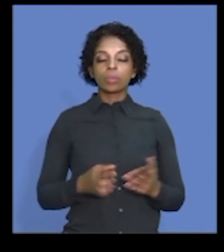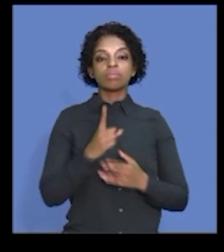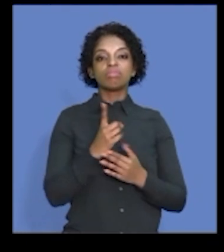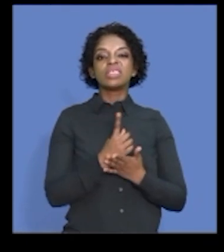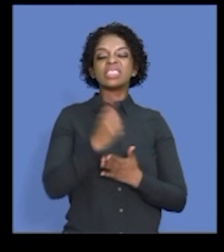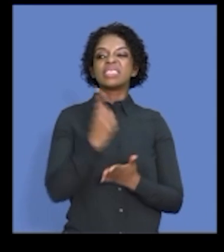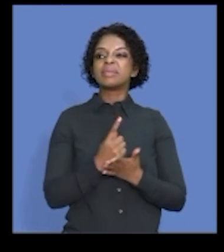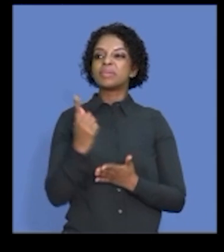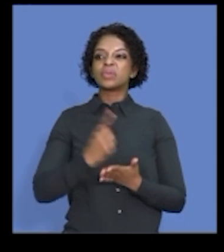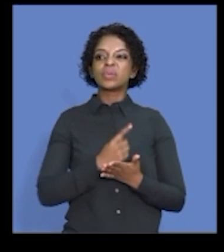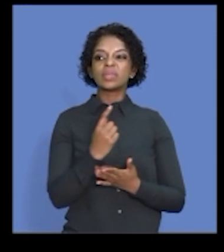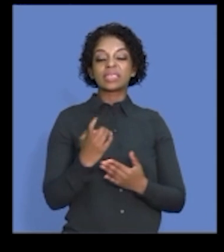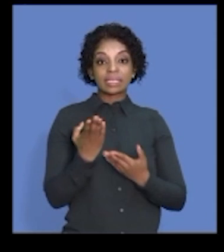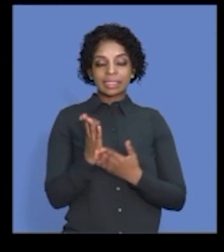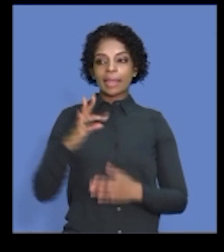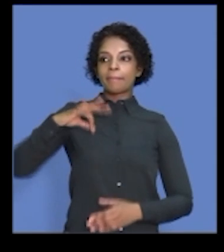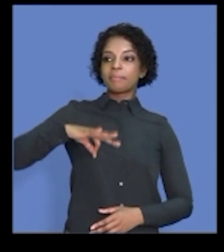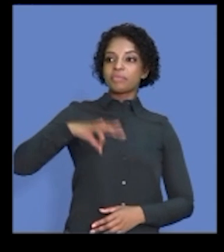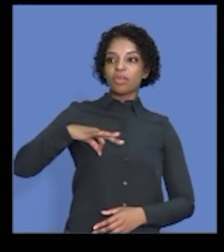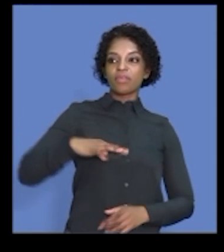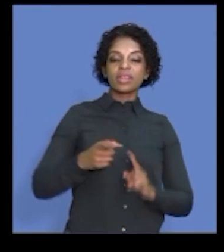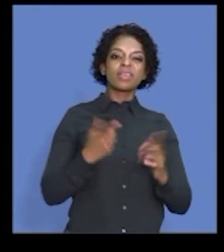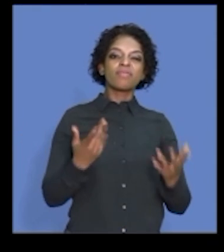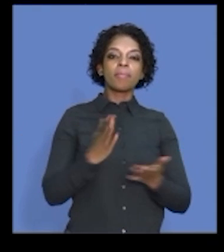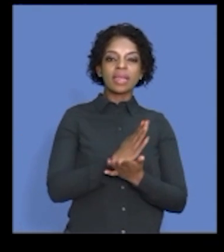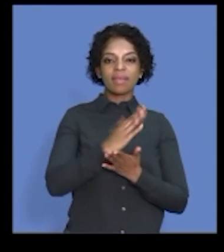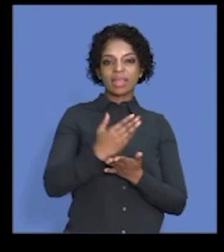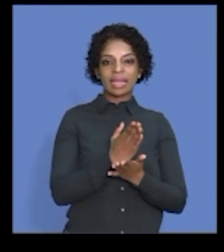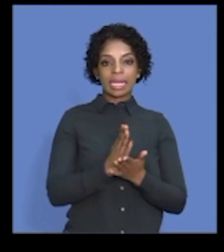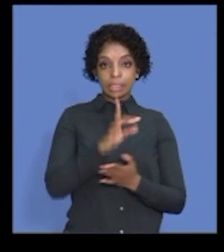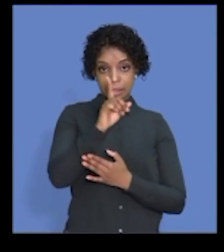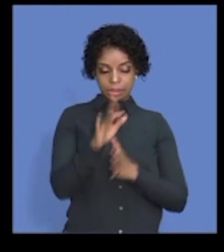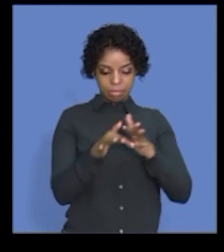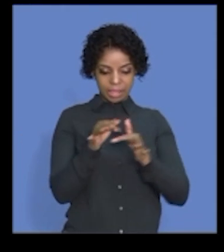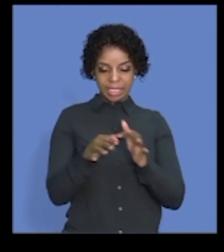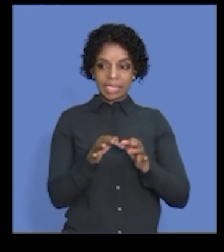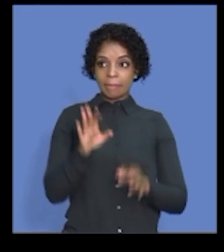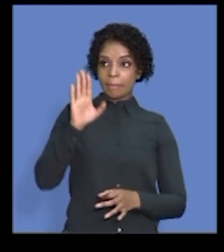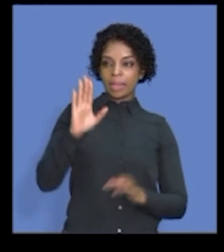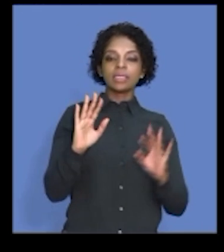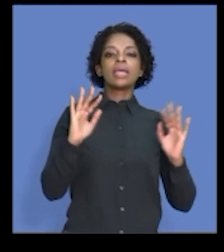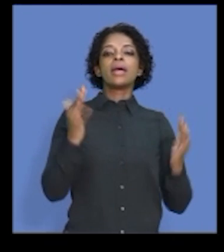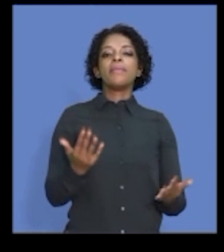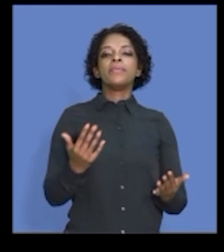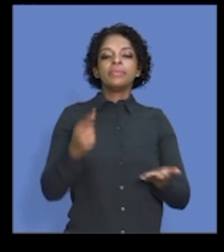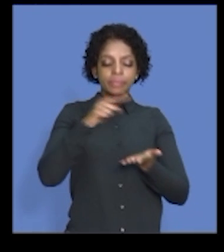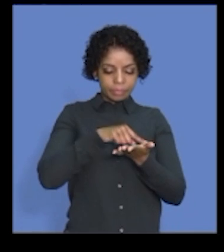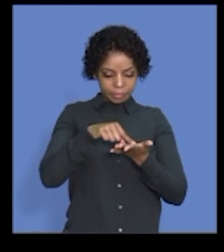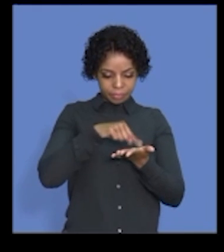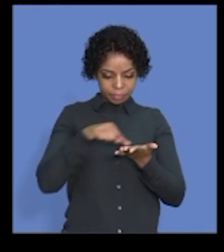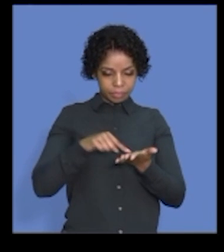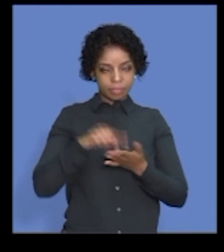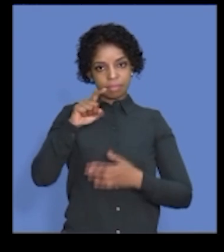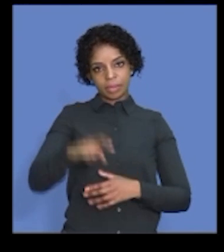of dividends. Explain this change. Quote figures in your calculations. Let's look at it. You